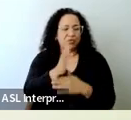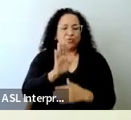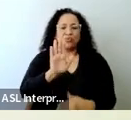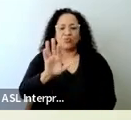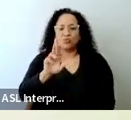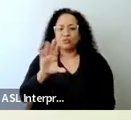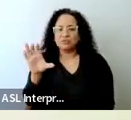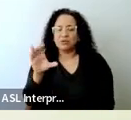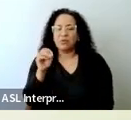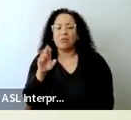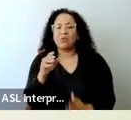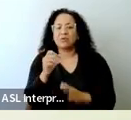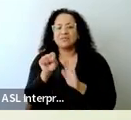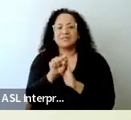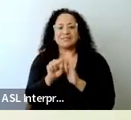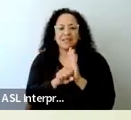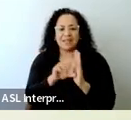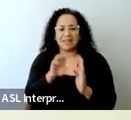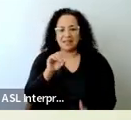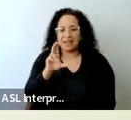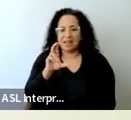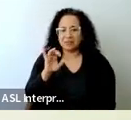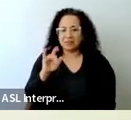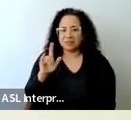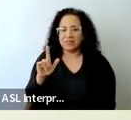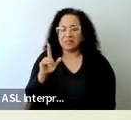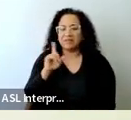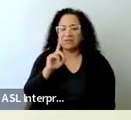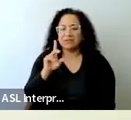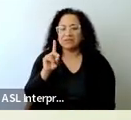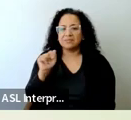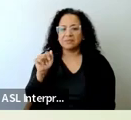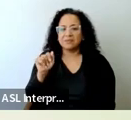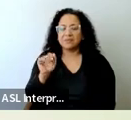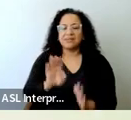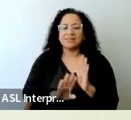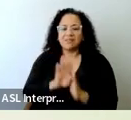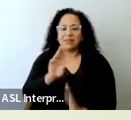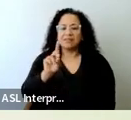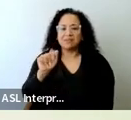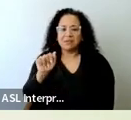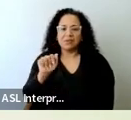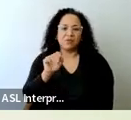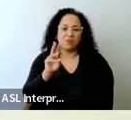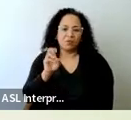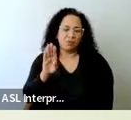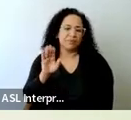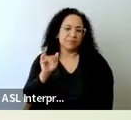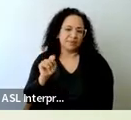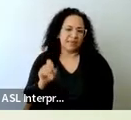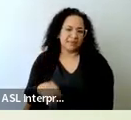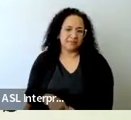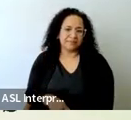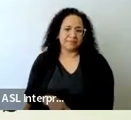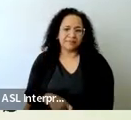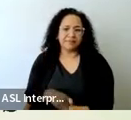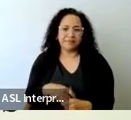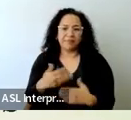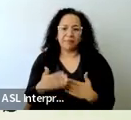center or through the State Council on Disability Developmental Disabilities website. Okay, next slide.